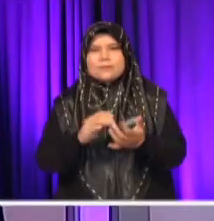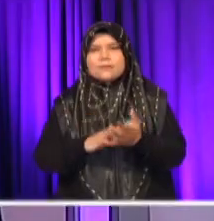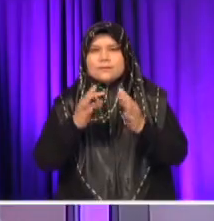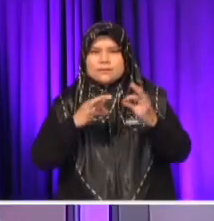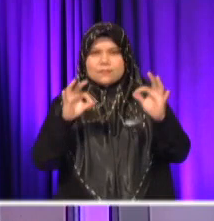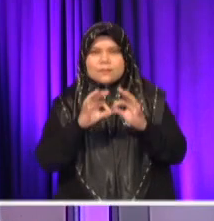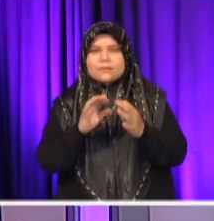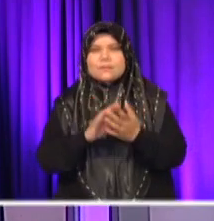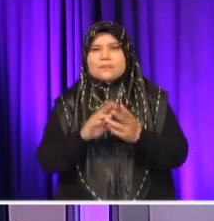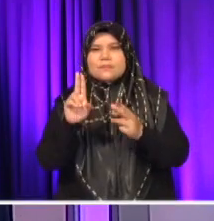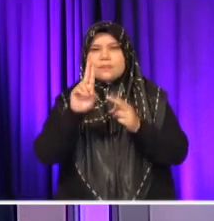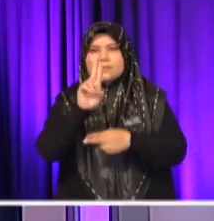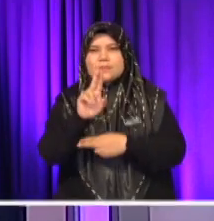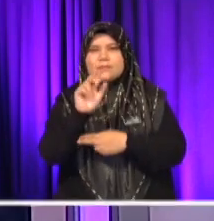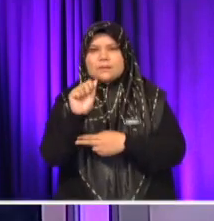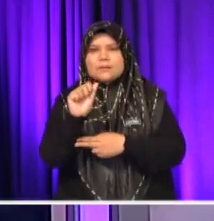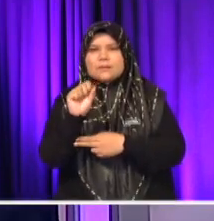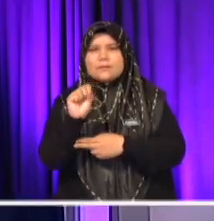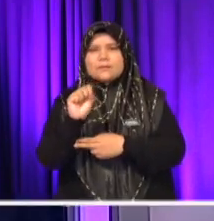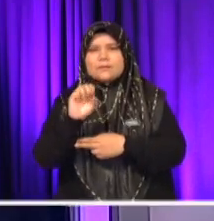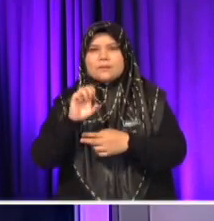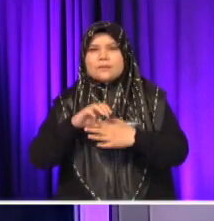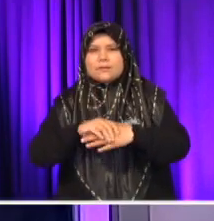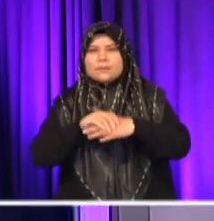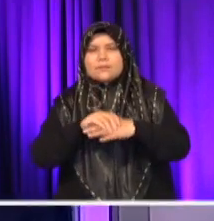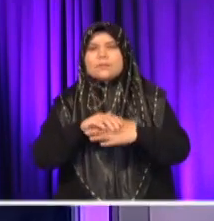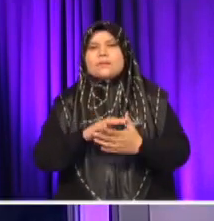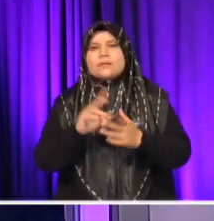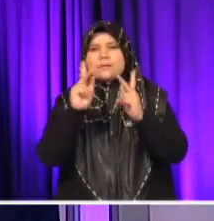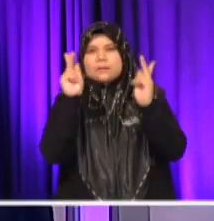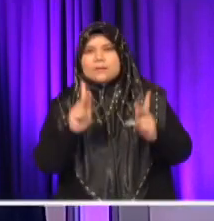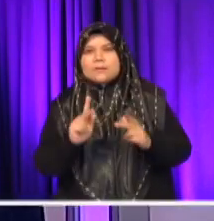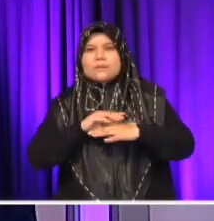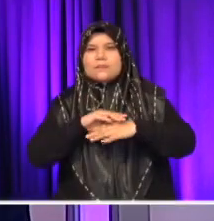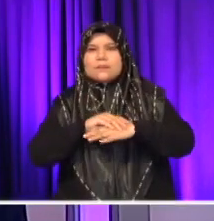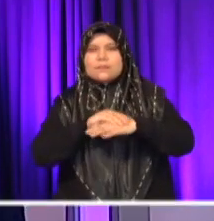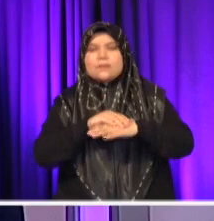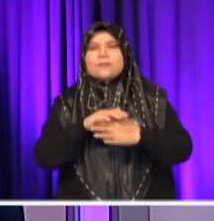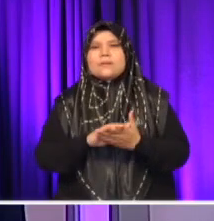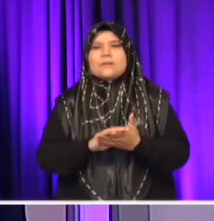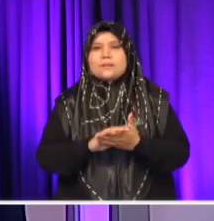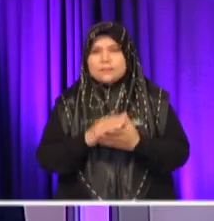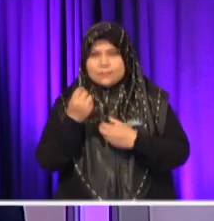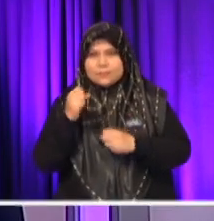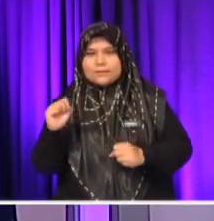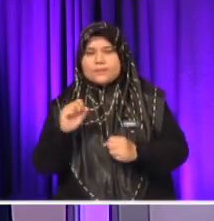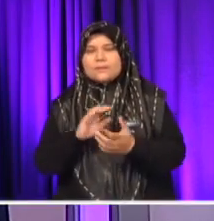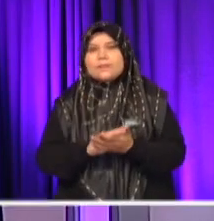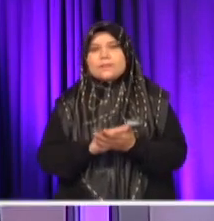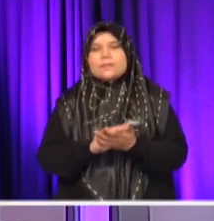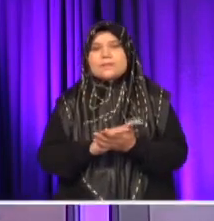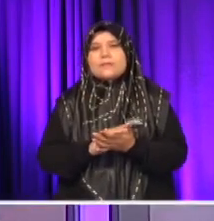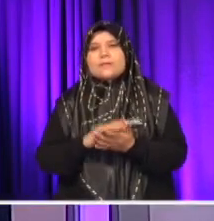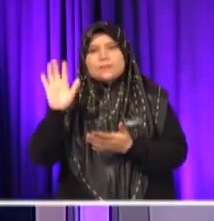the Ujian Akhir Sesi Akademik for English Language for primary school. So are you ready, Chris? I'm ready. Yeah. Alright, okay, so